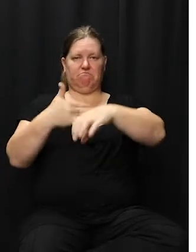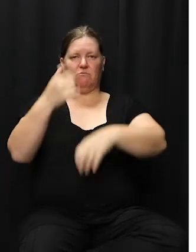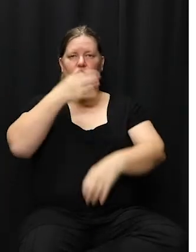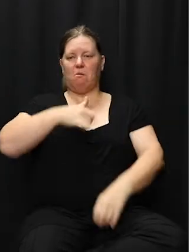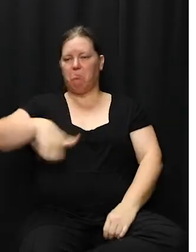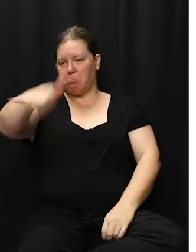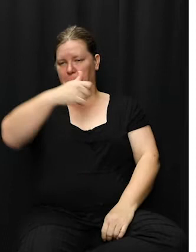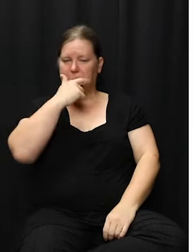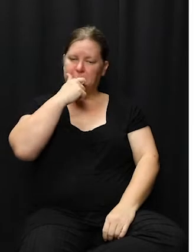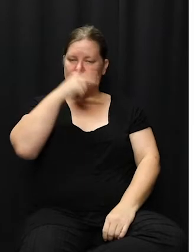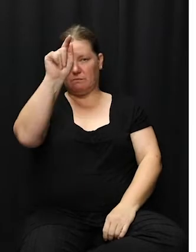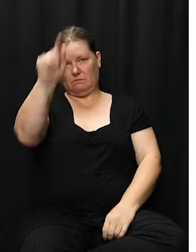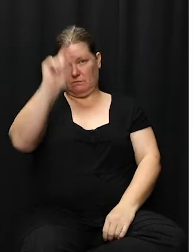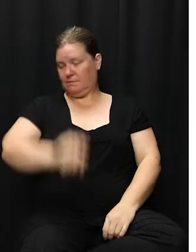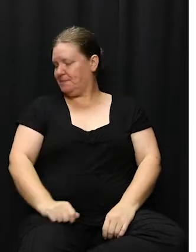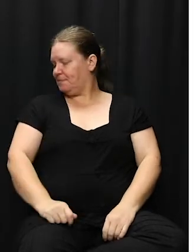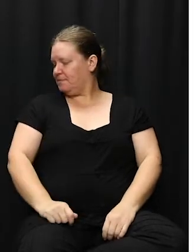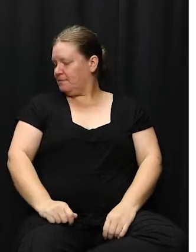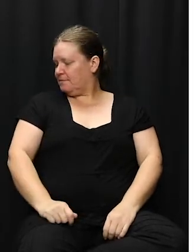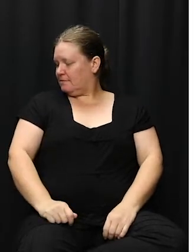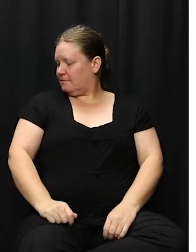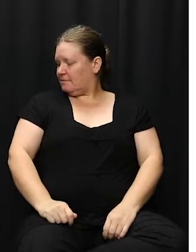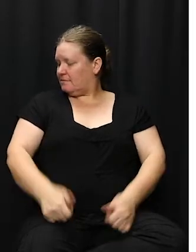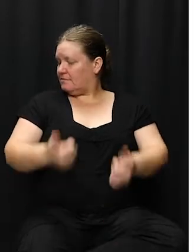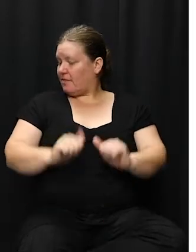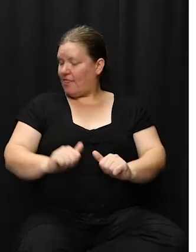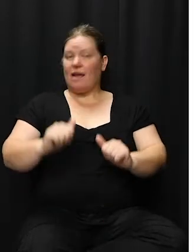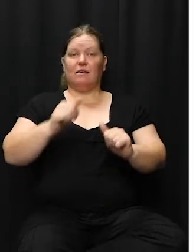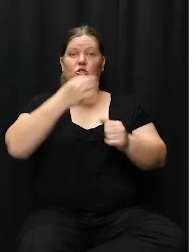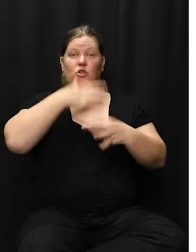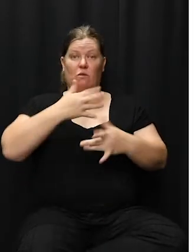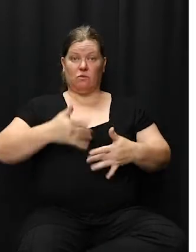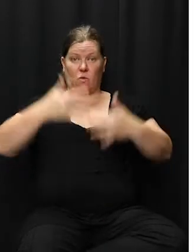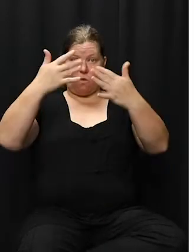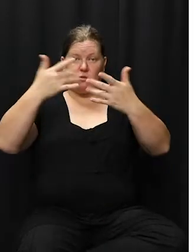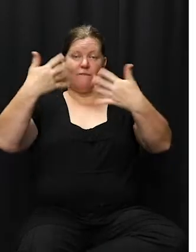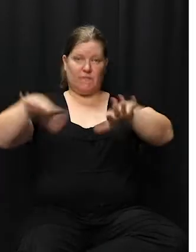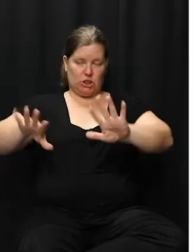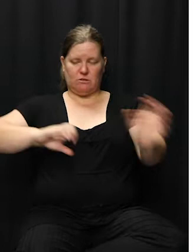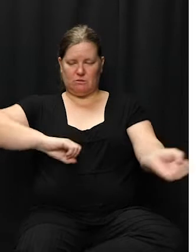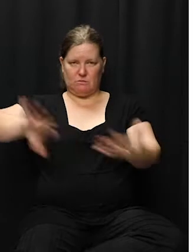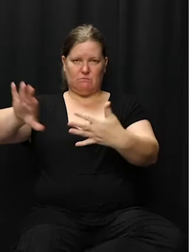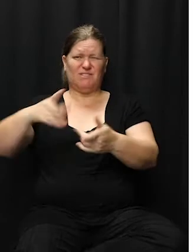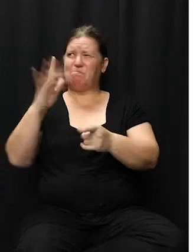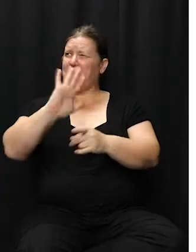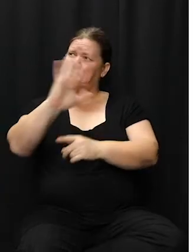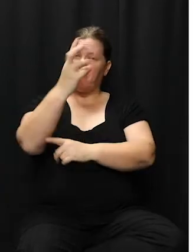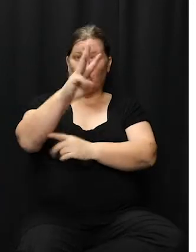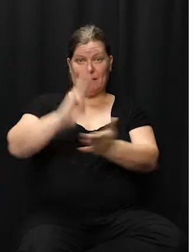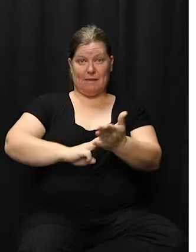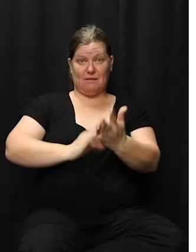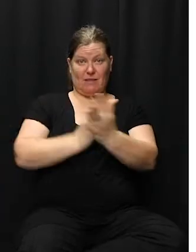An example of some pictures are here. I think the sign is something like this. And I think it's the car behind the house. The child sort of looks at it and then